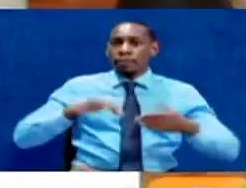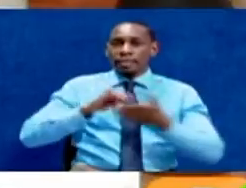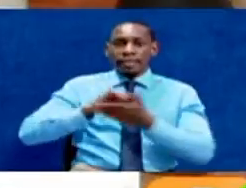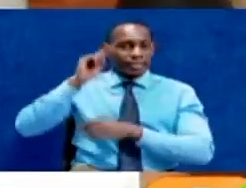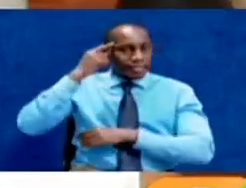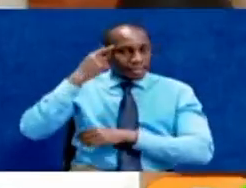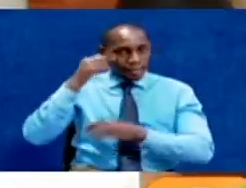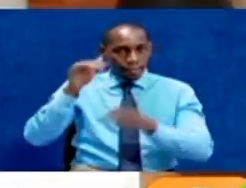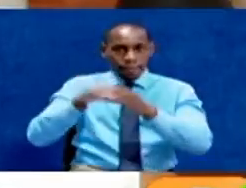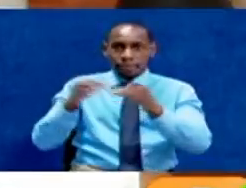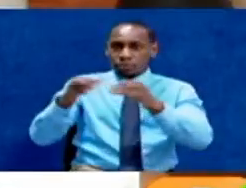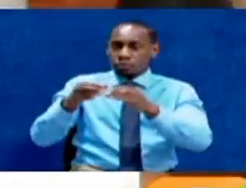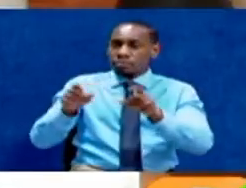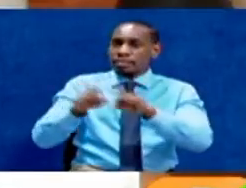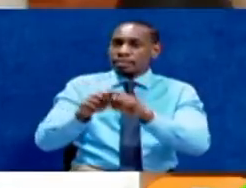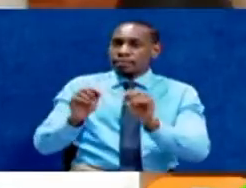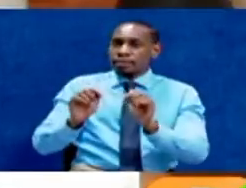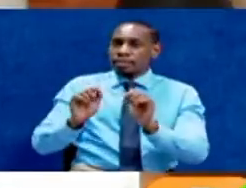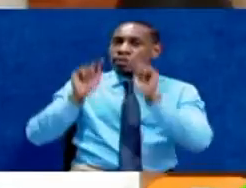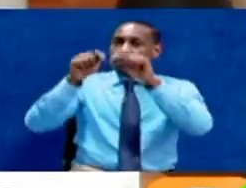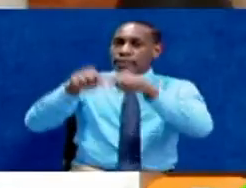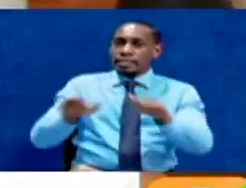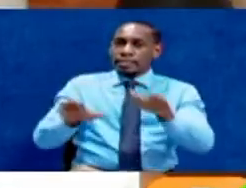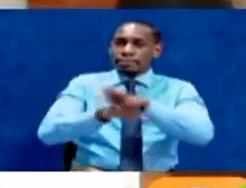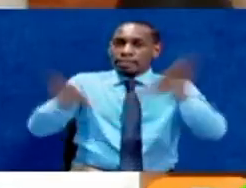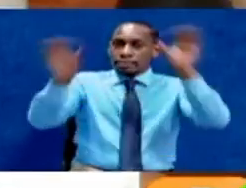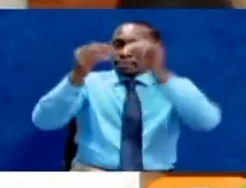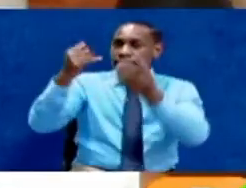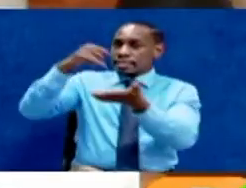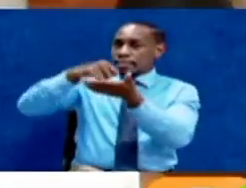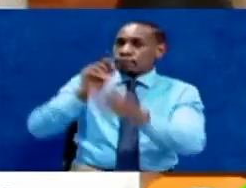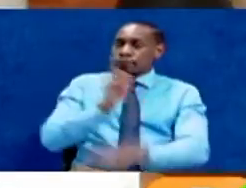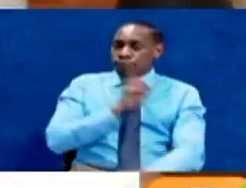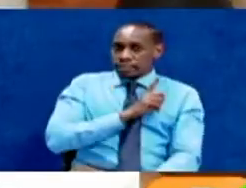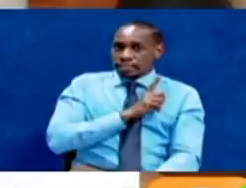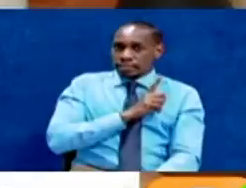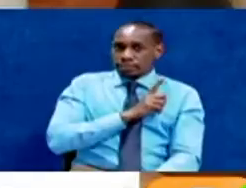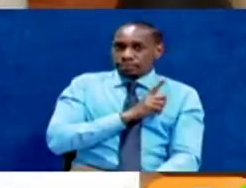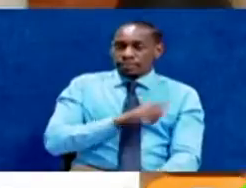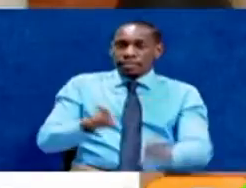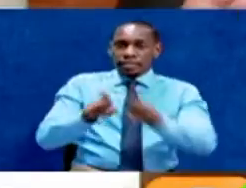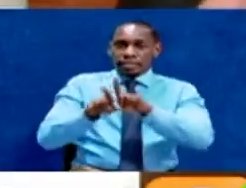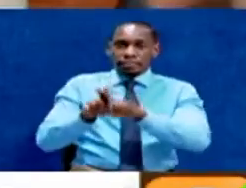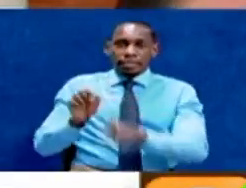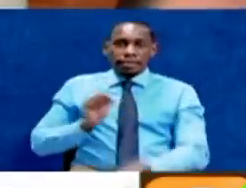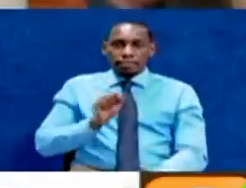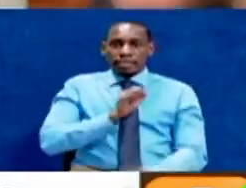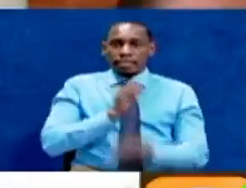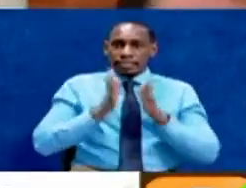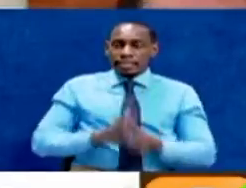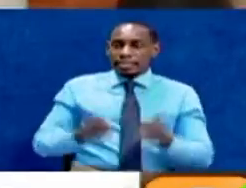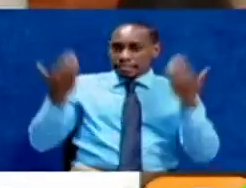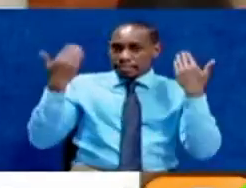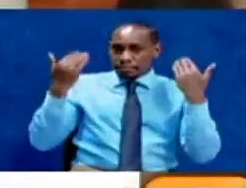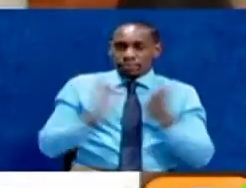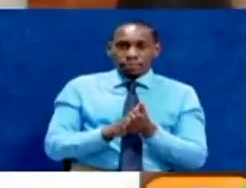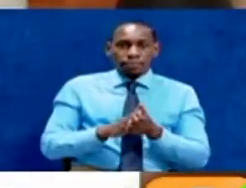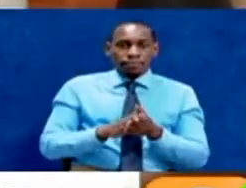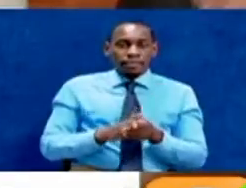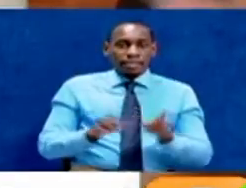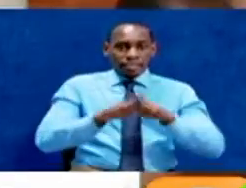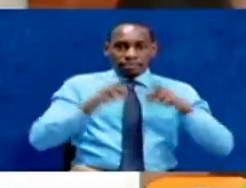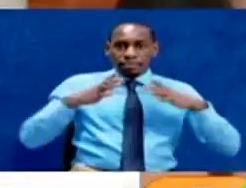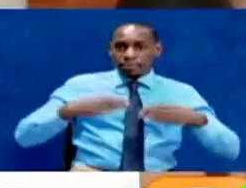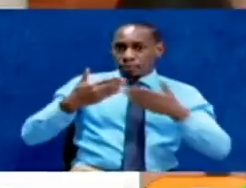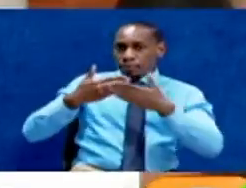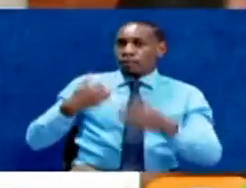are not members of the party were there. The deputy president was there. People like Senator Linturi were the people who had actually said